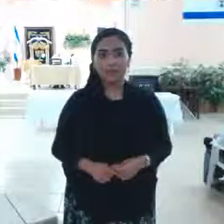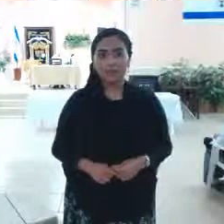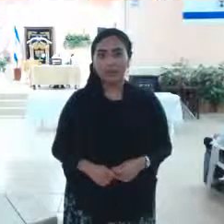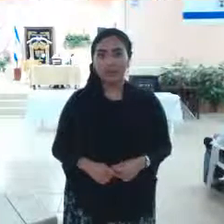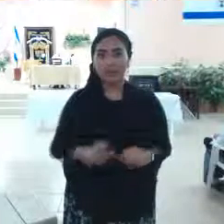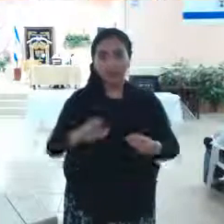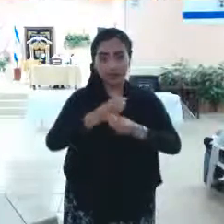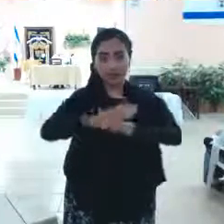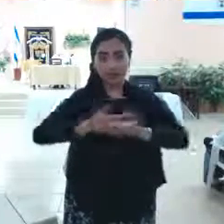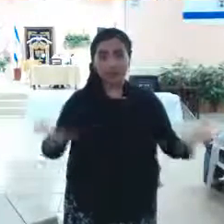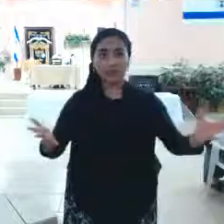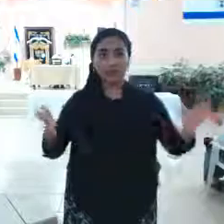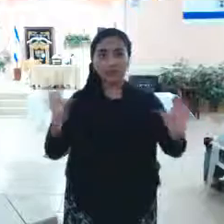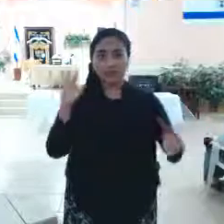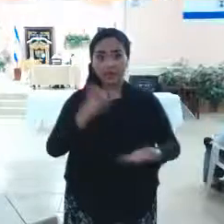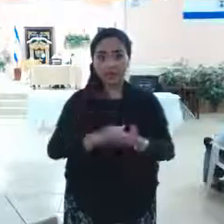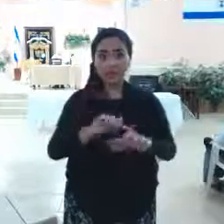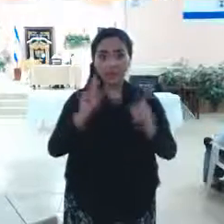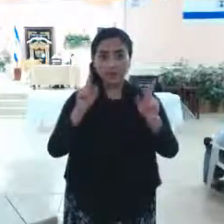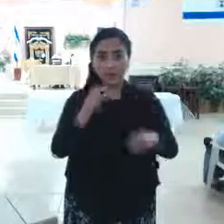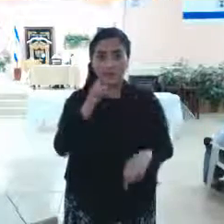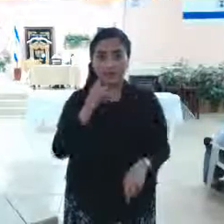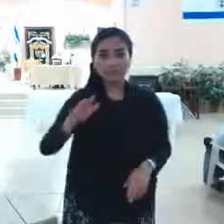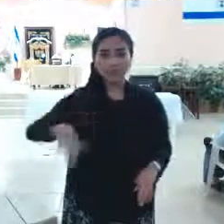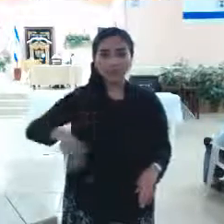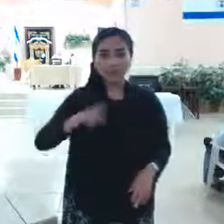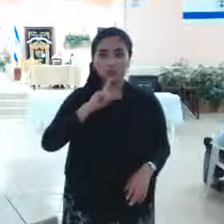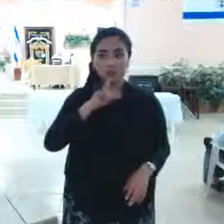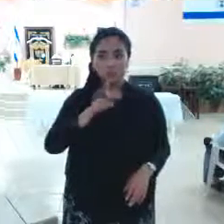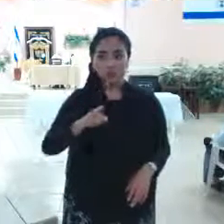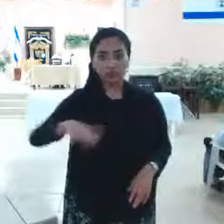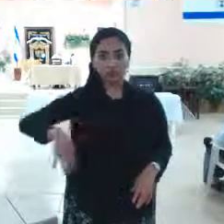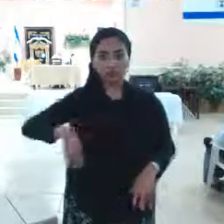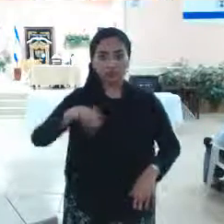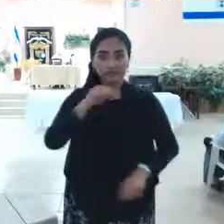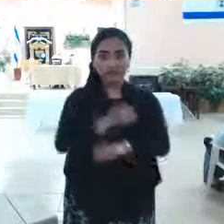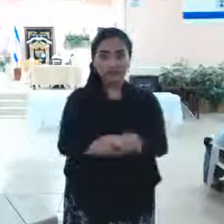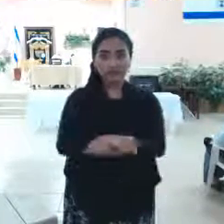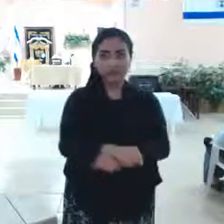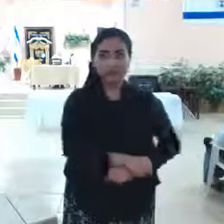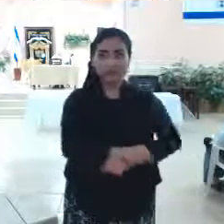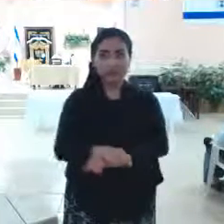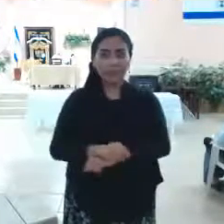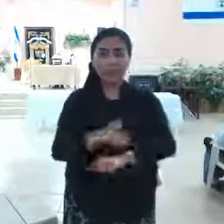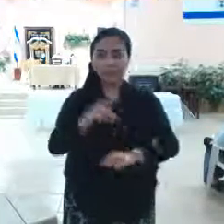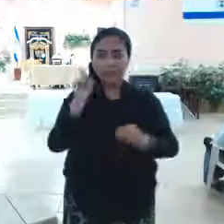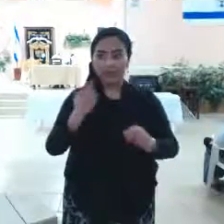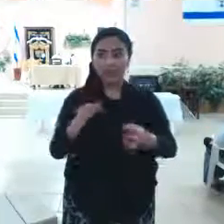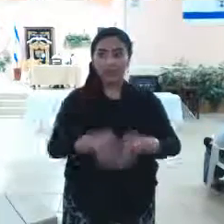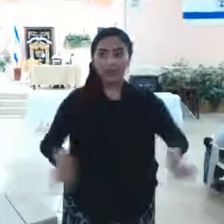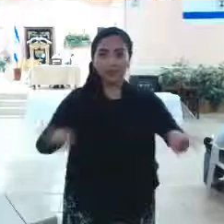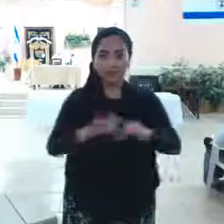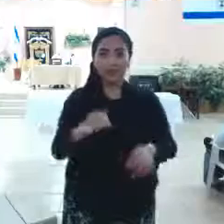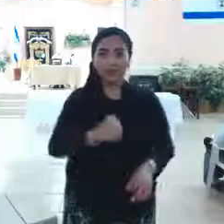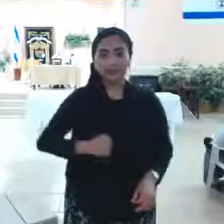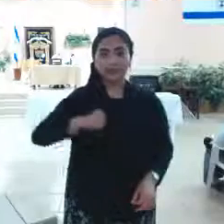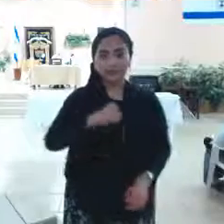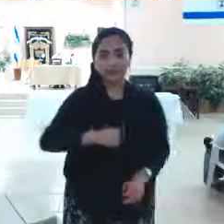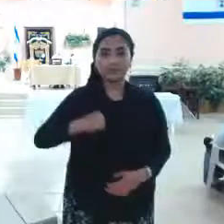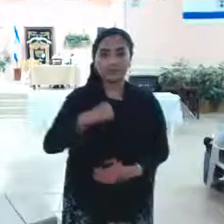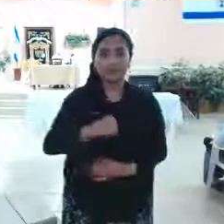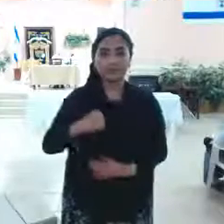there. The call was that the ones that were not captive yet, for them to make